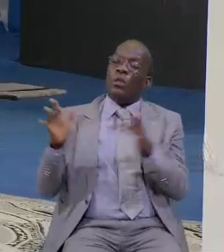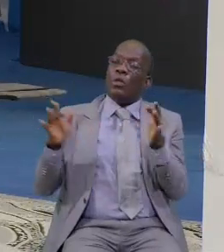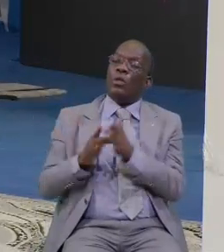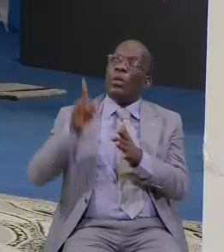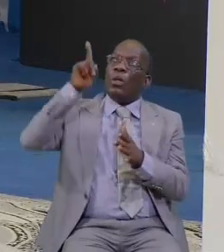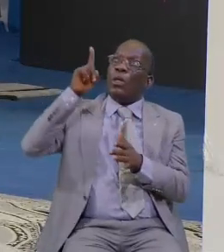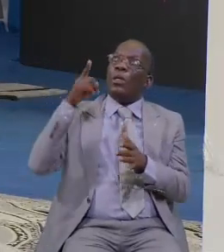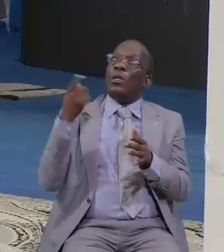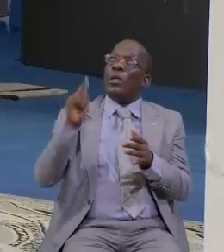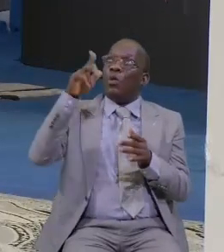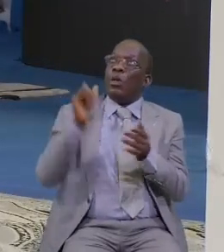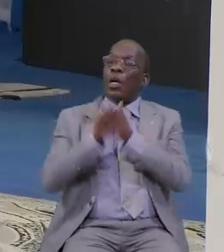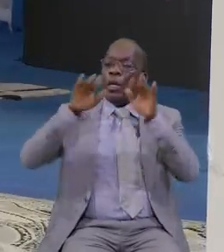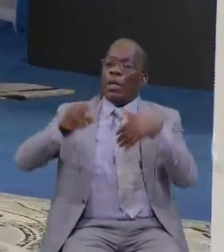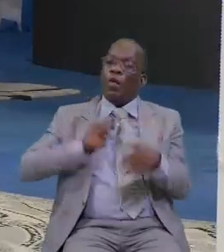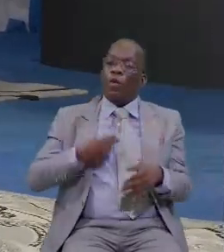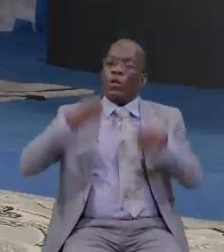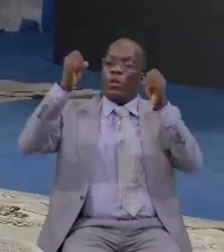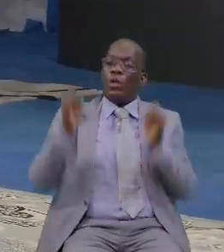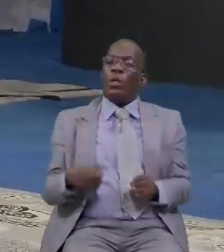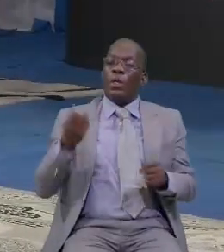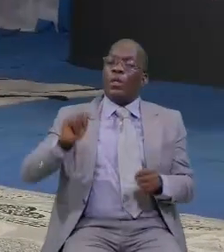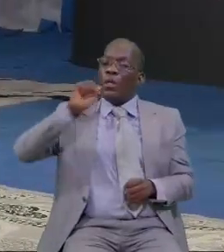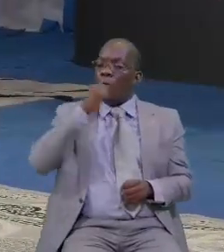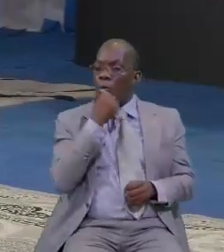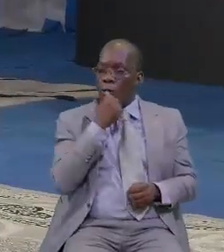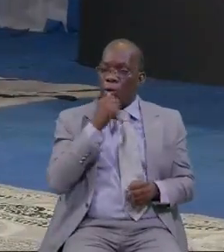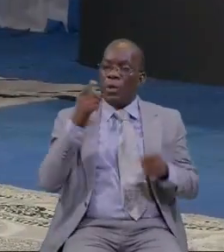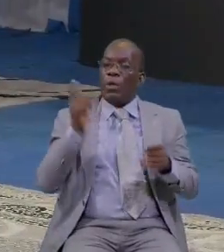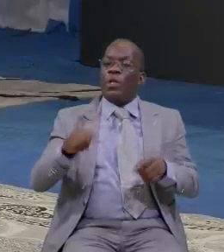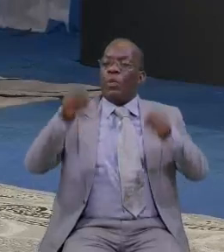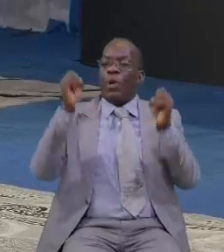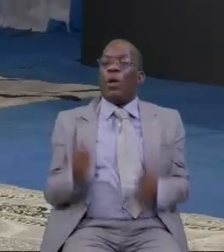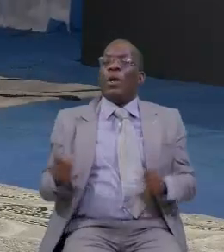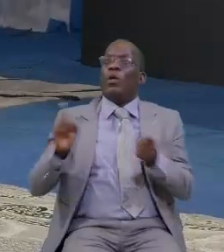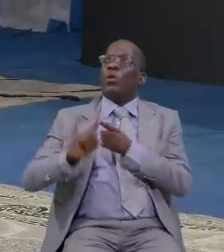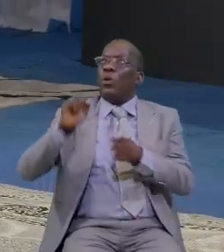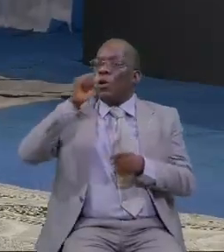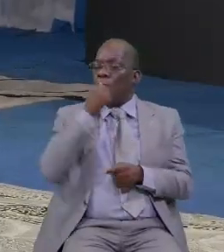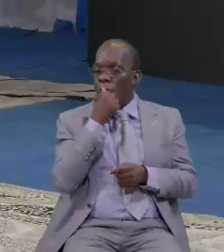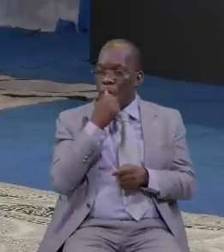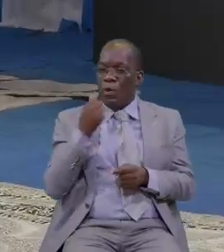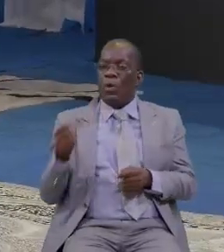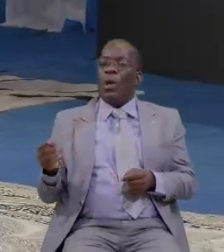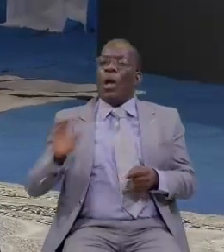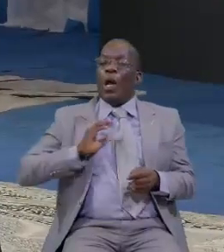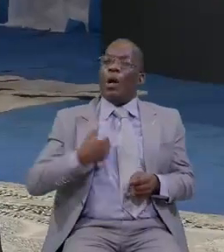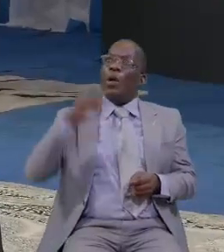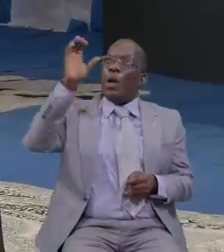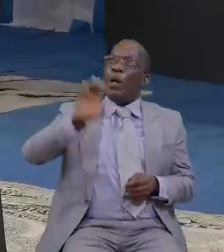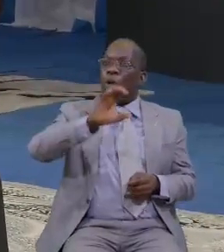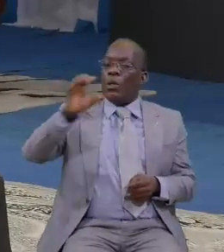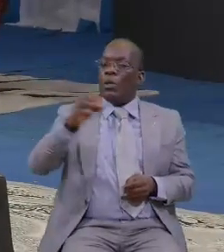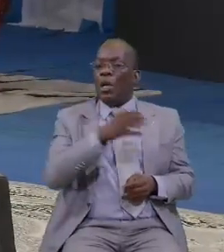strength, the endurance, the ability to endure our cross too, despite sin, the